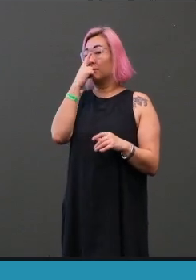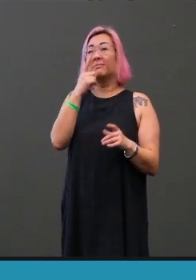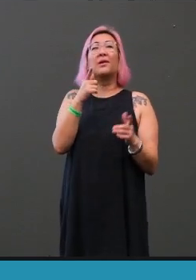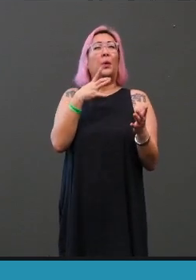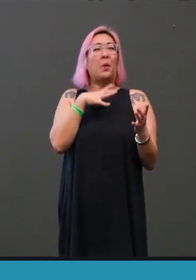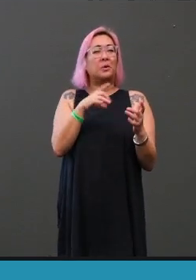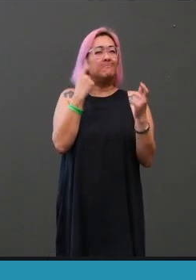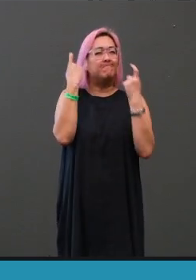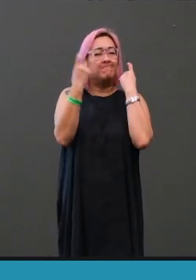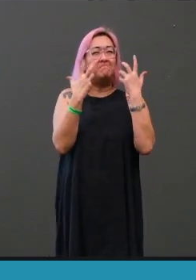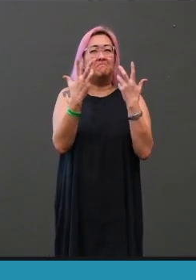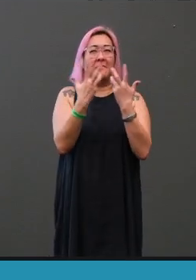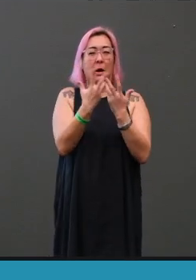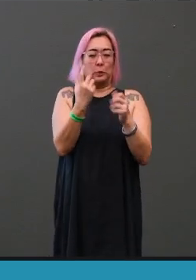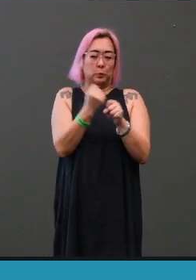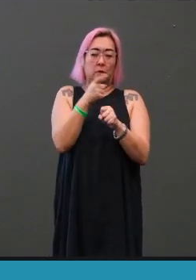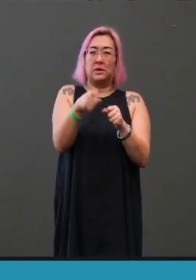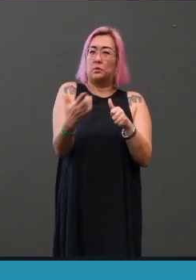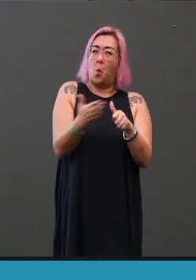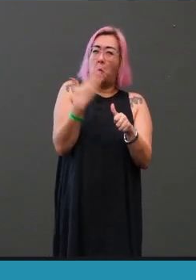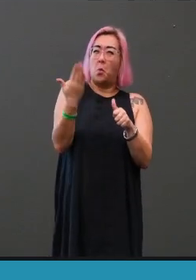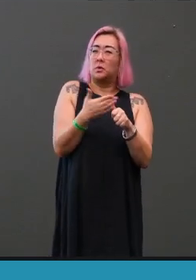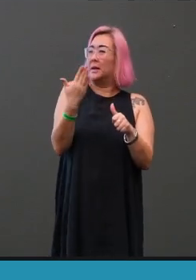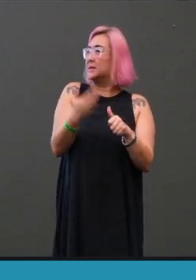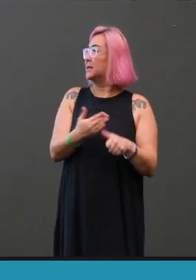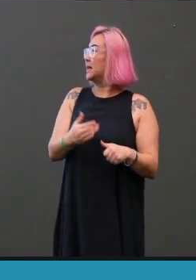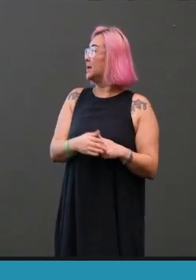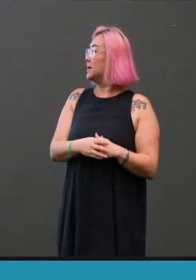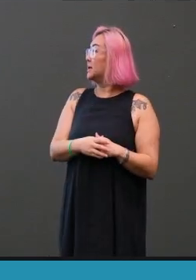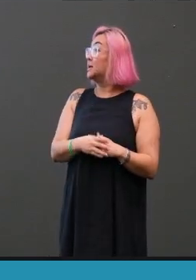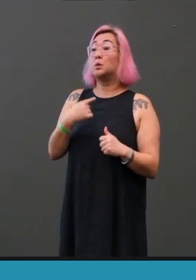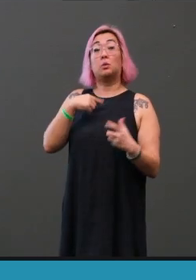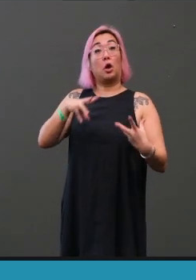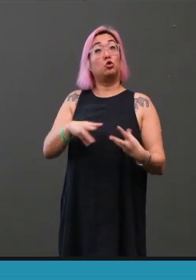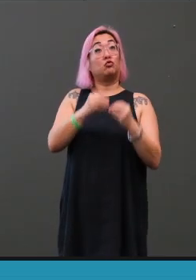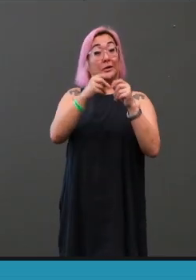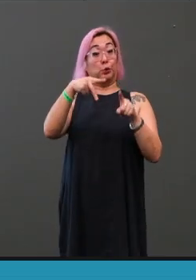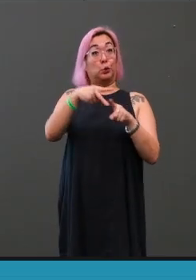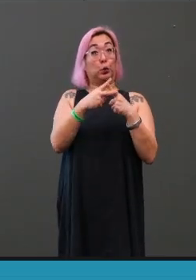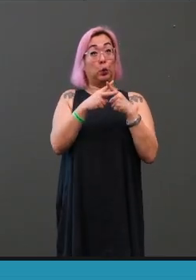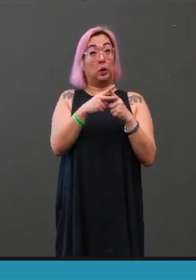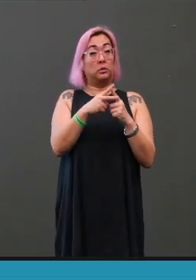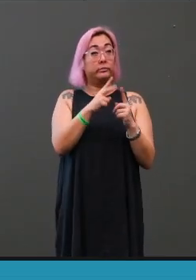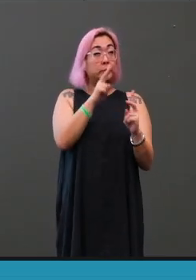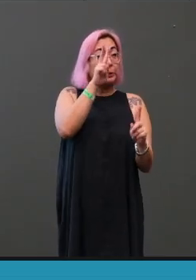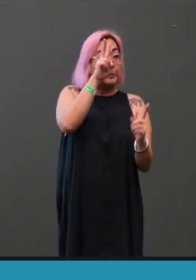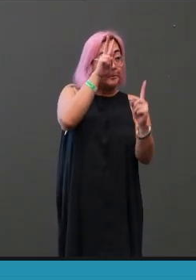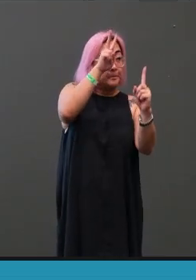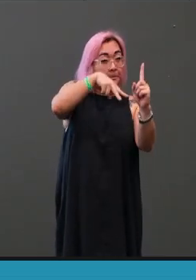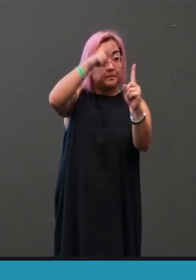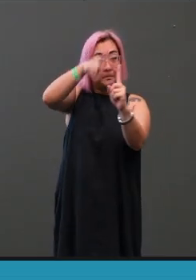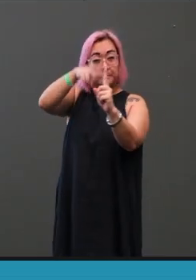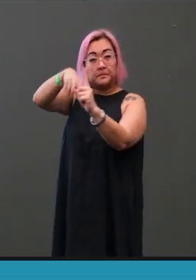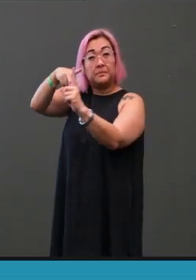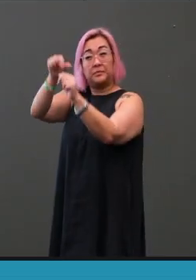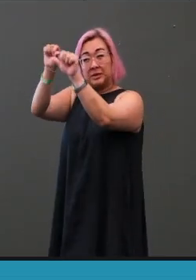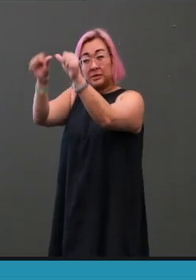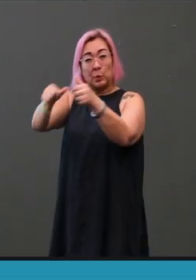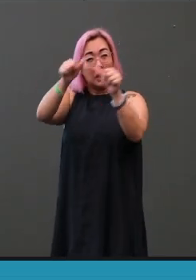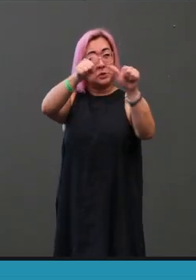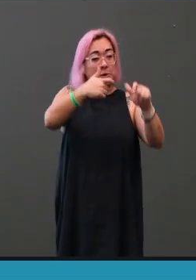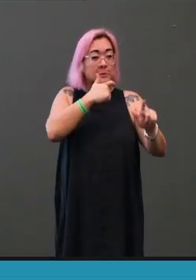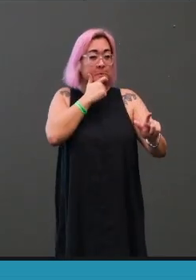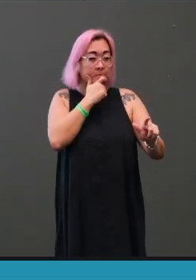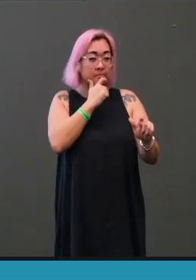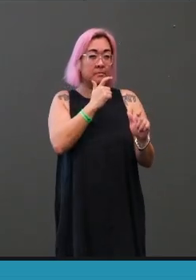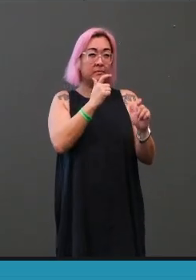operation to do. So I made a tool that would go through all the character sprites in the project, calculate the size and position